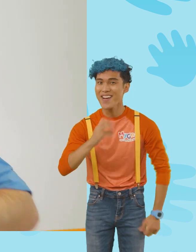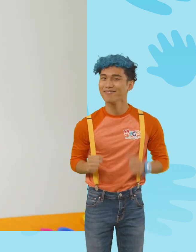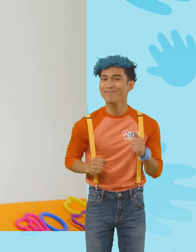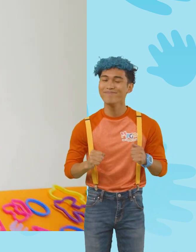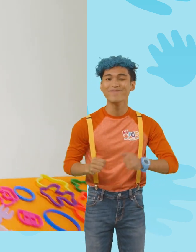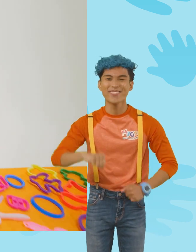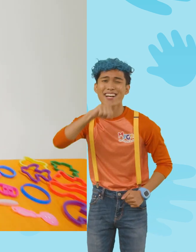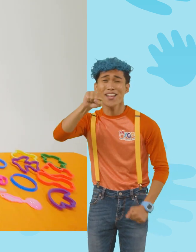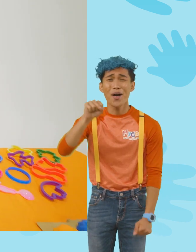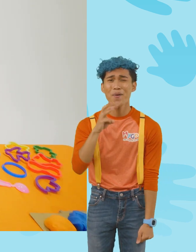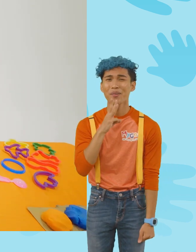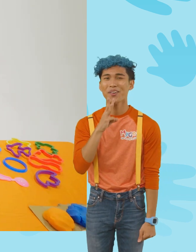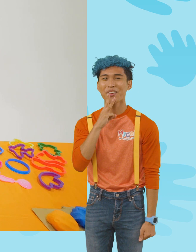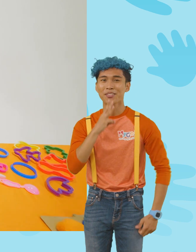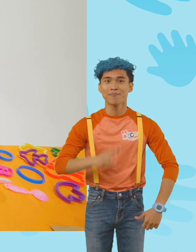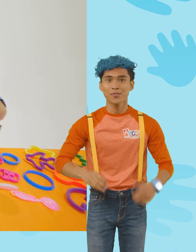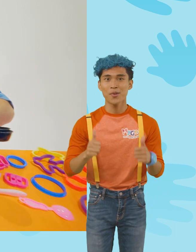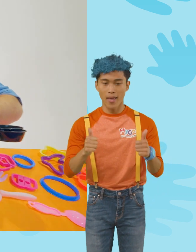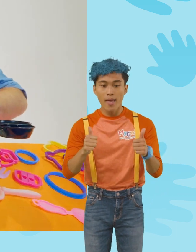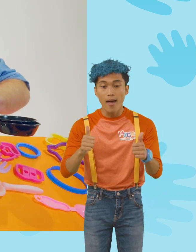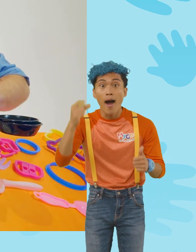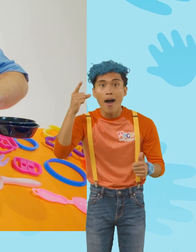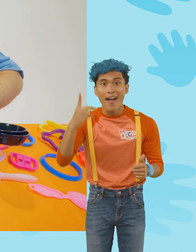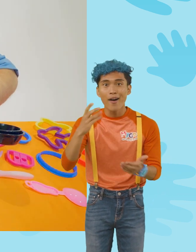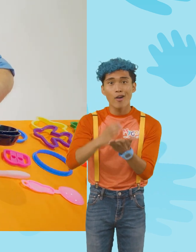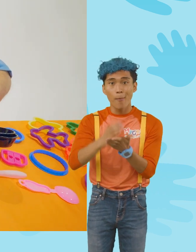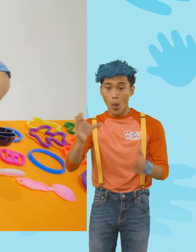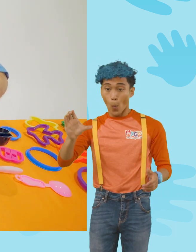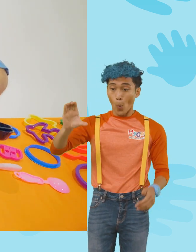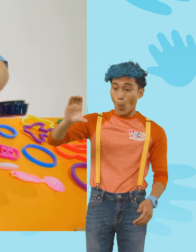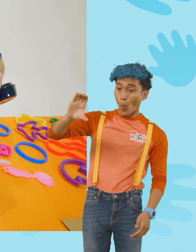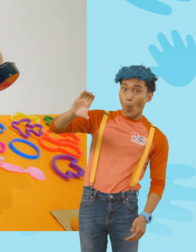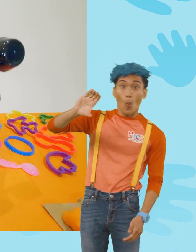Water. I love water. All right, 1/2 cup.